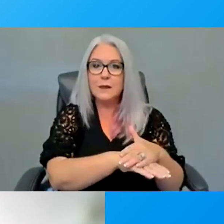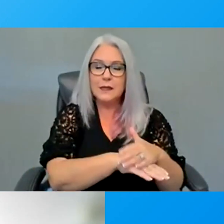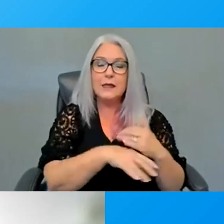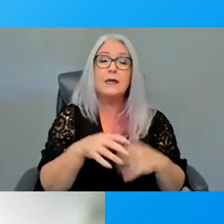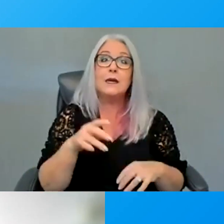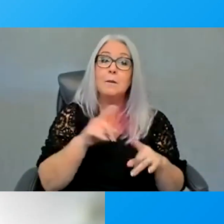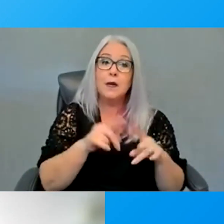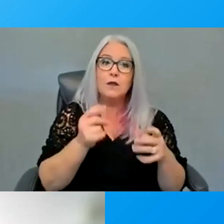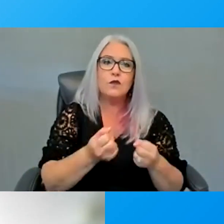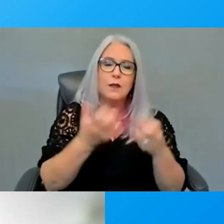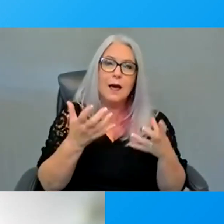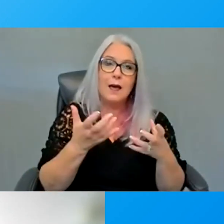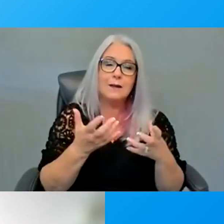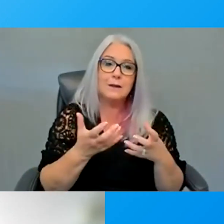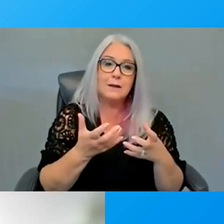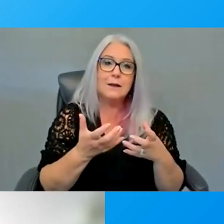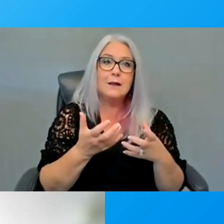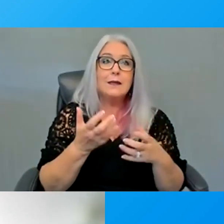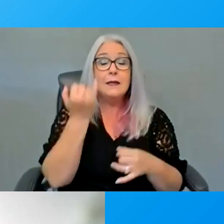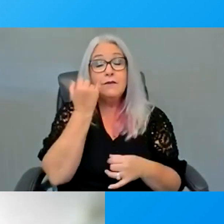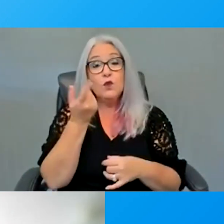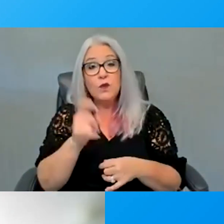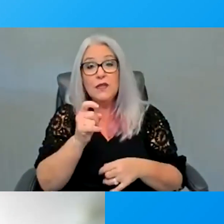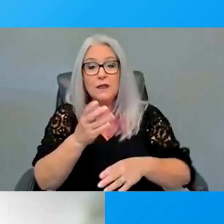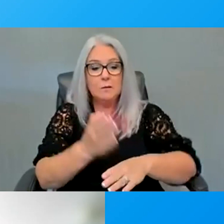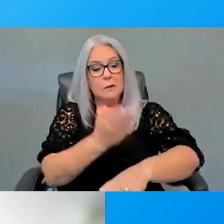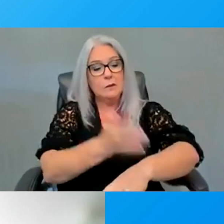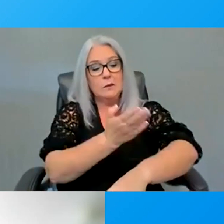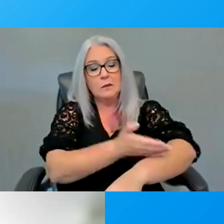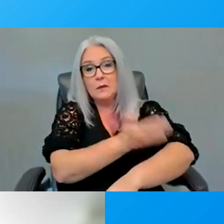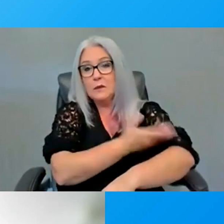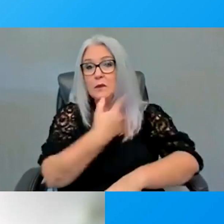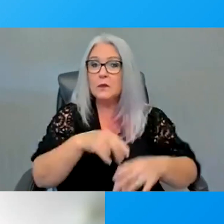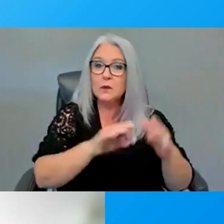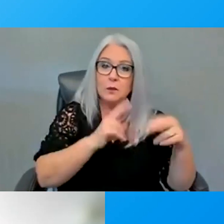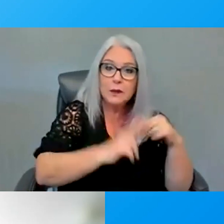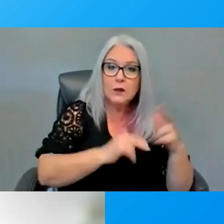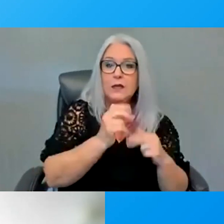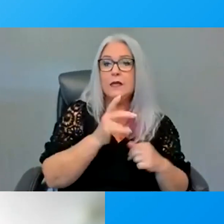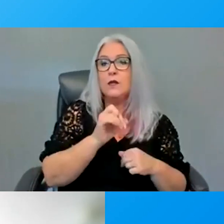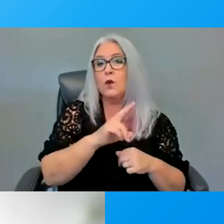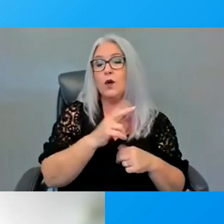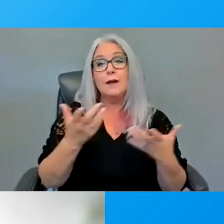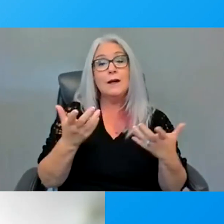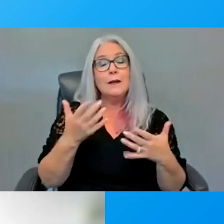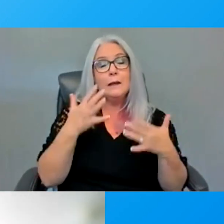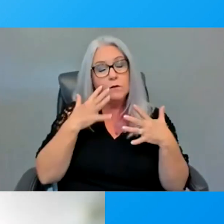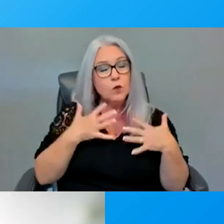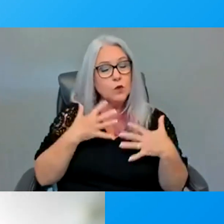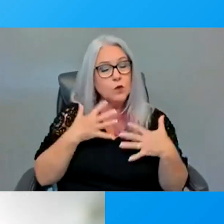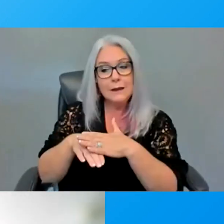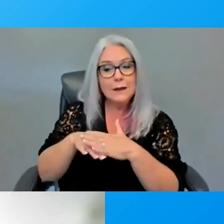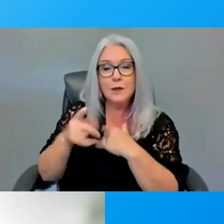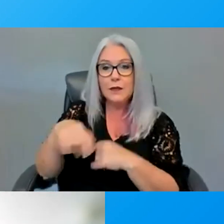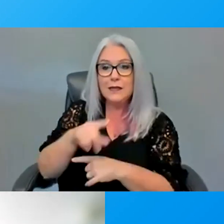we go back and renovate and improve things too. And I think, unfortunately, accessibility has not been